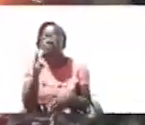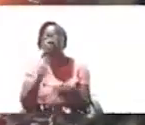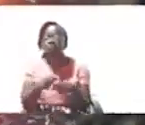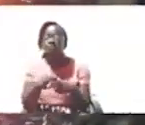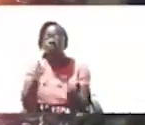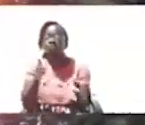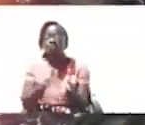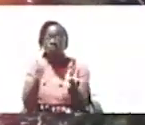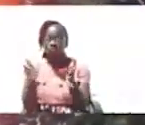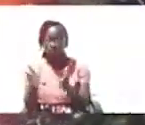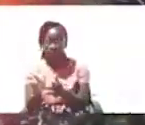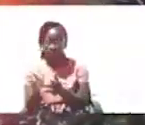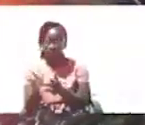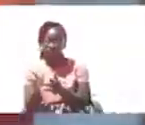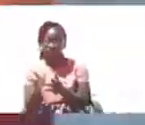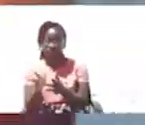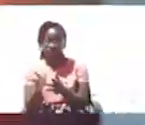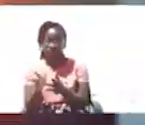Jesus.